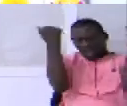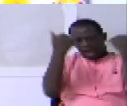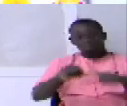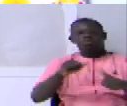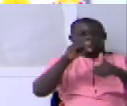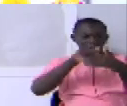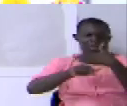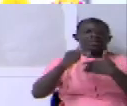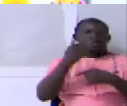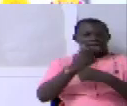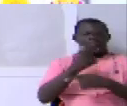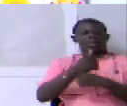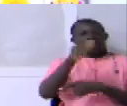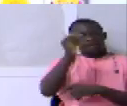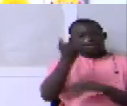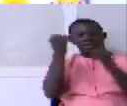ko